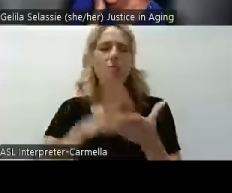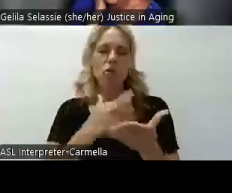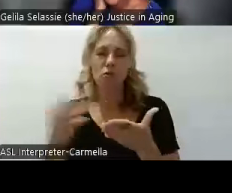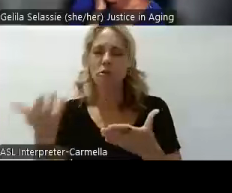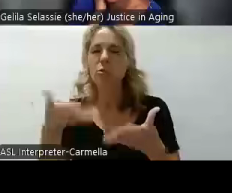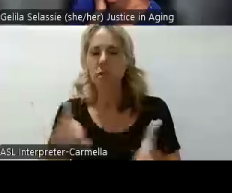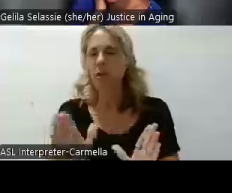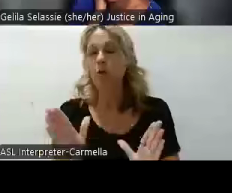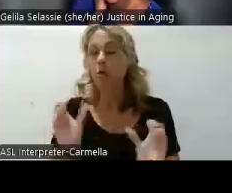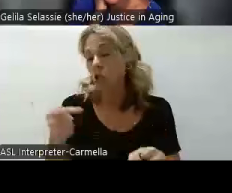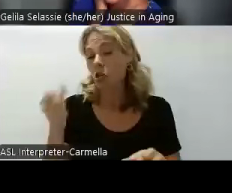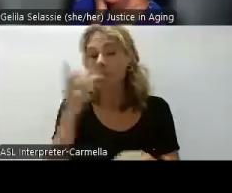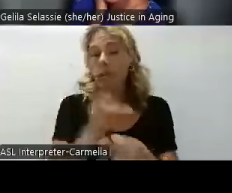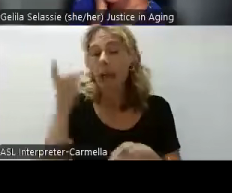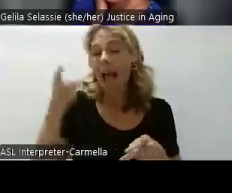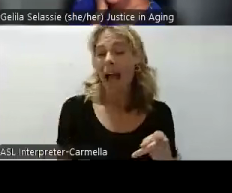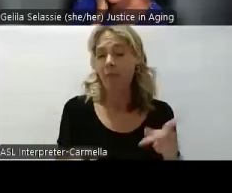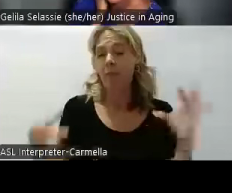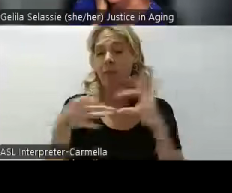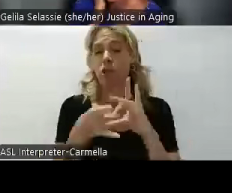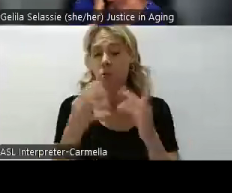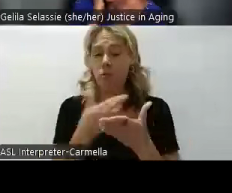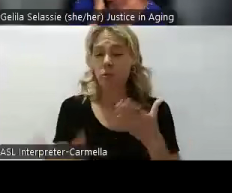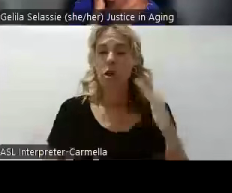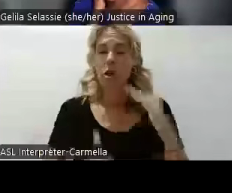could keep half of the joint resources up to